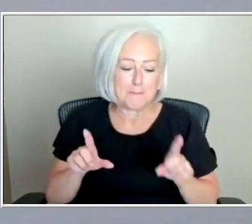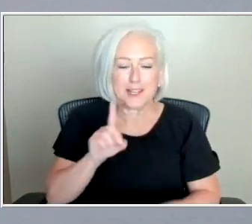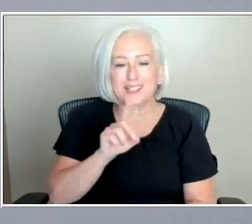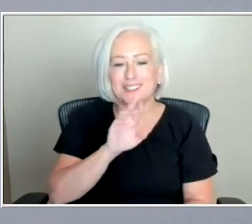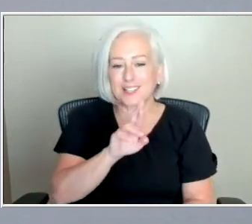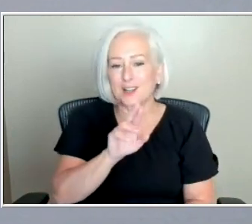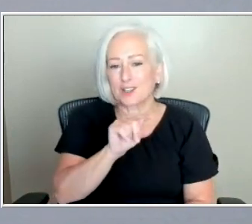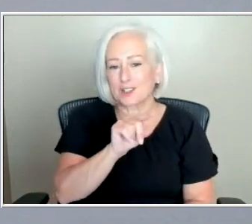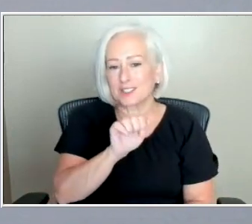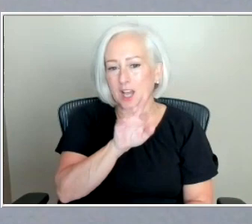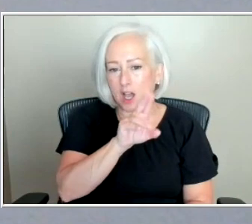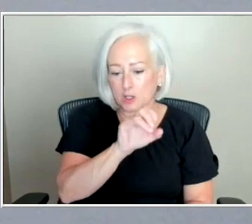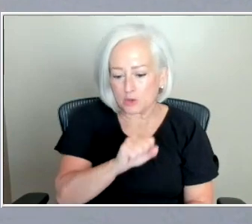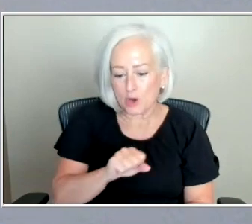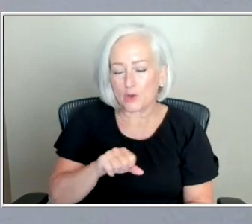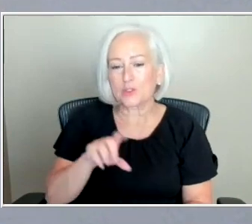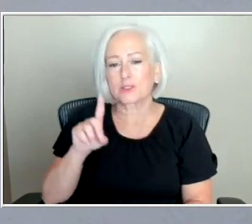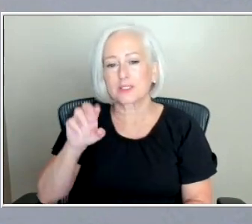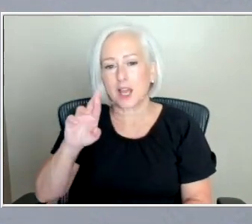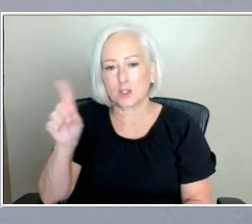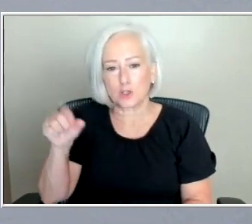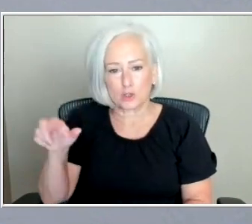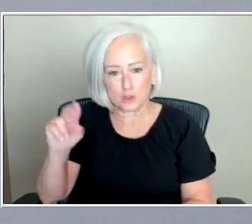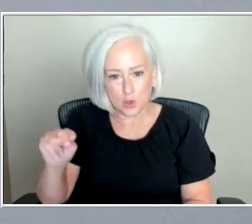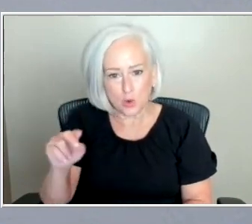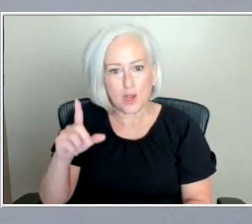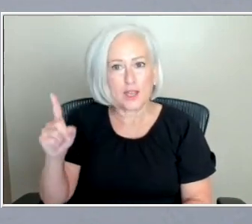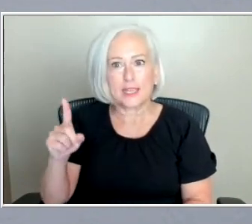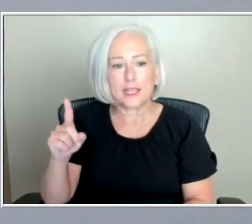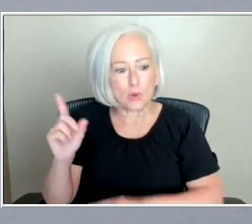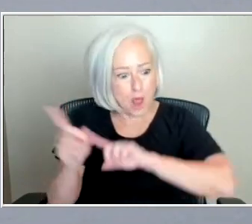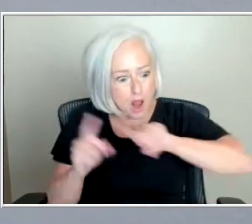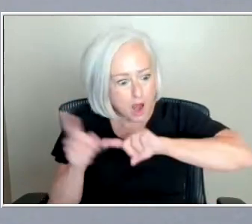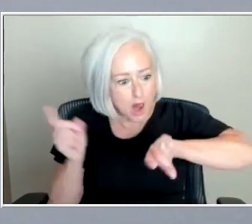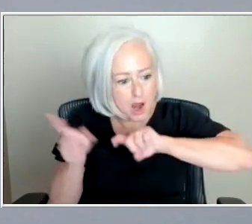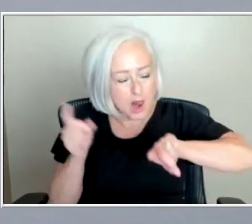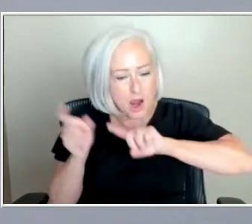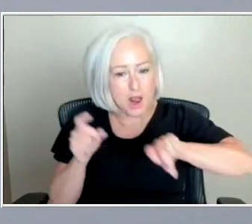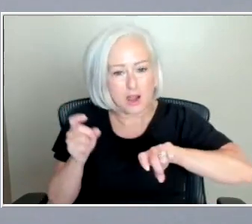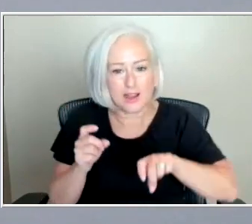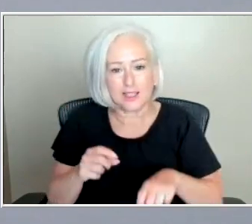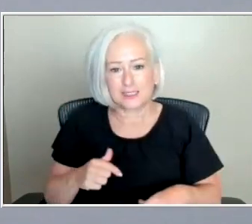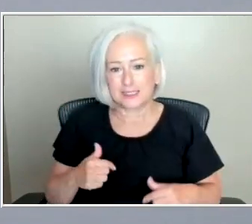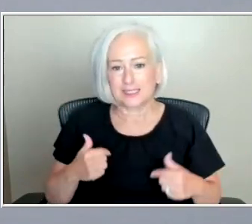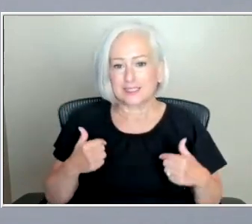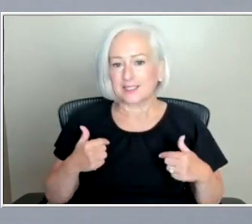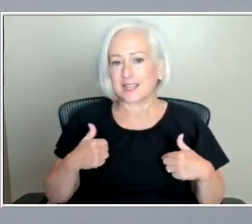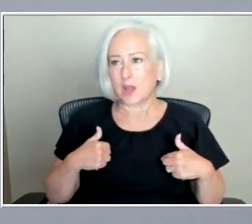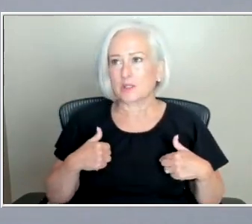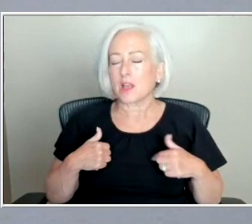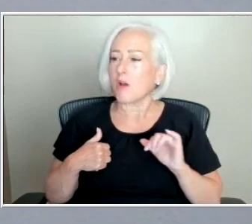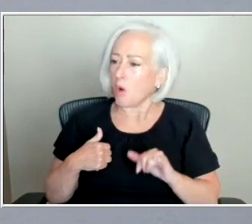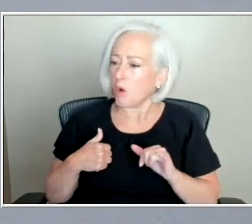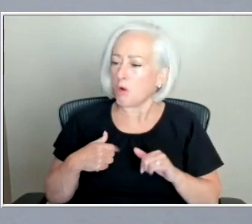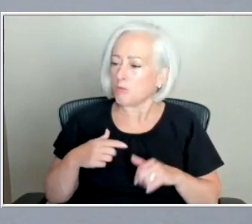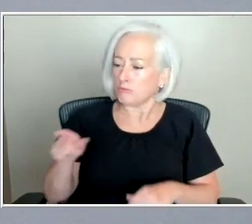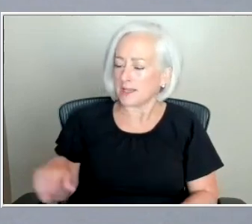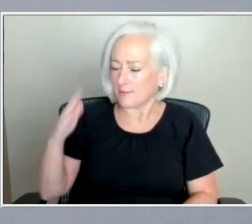So he would ask them questions. He'd ask so many questions that I wouldn't even think of.